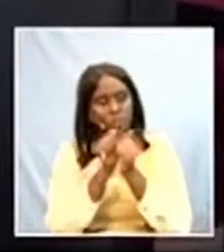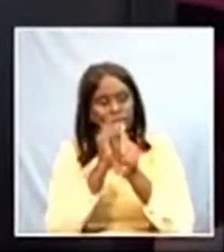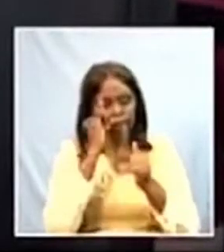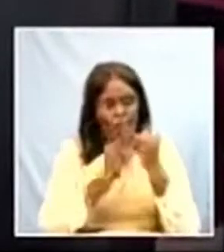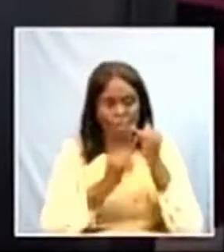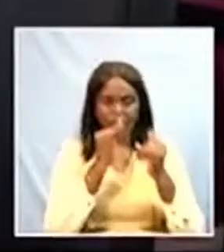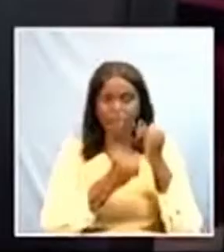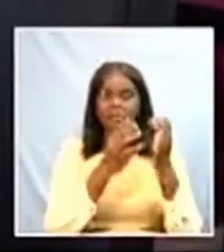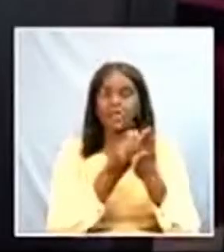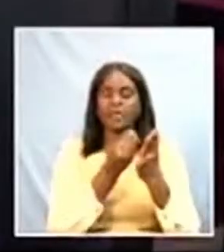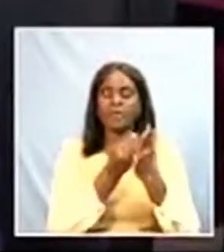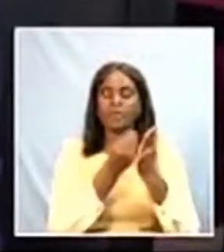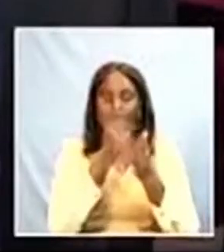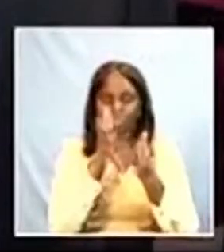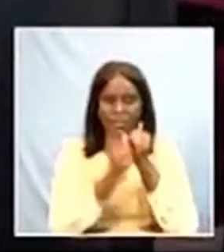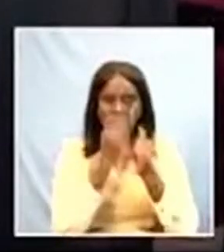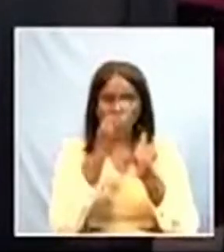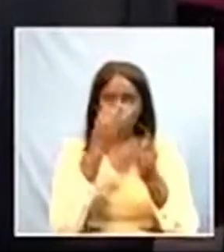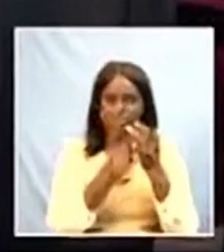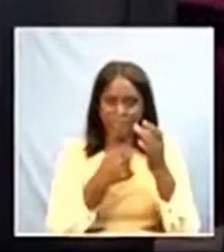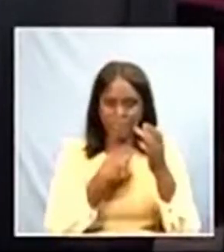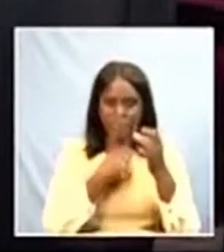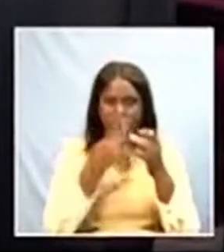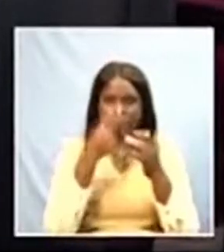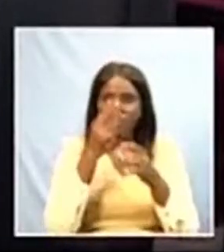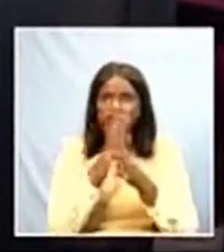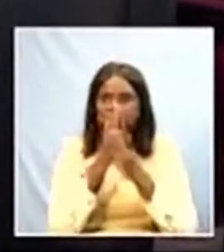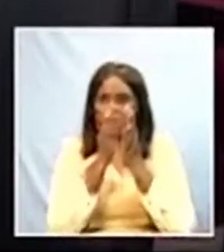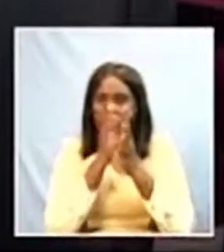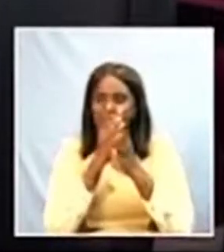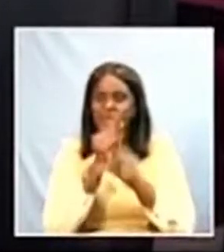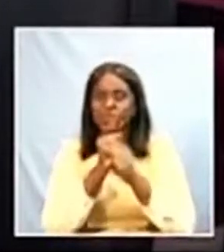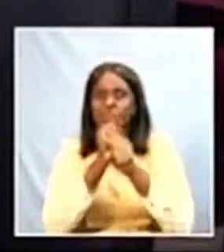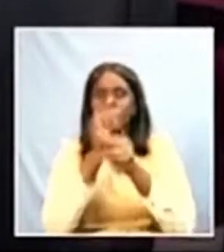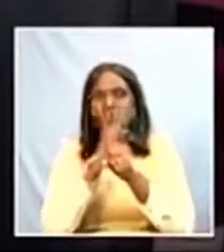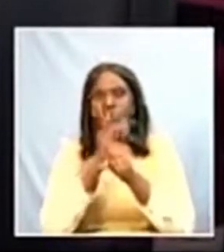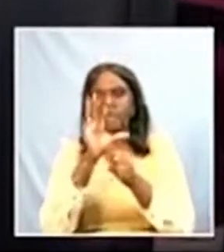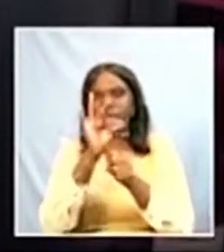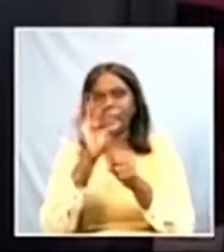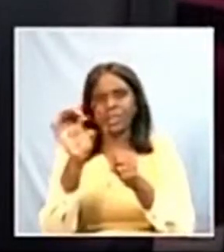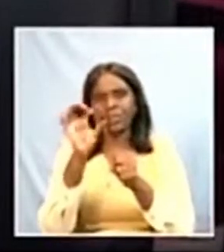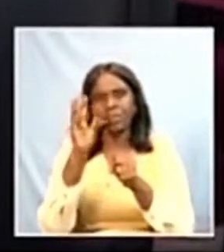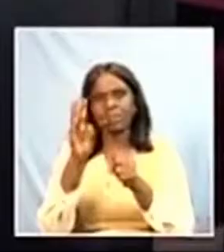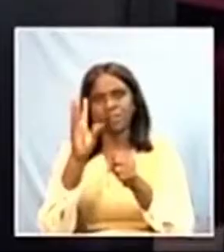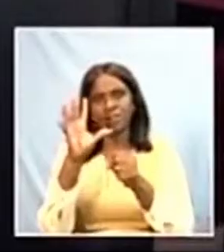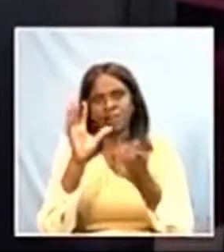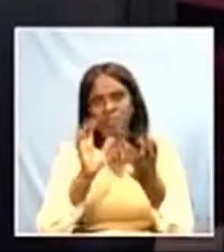account? Because I see that the contract was awarded at